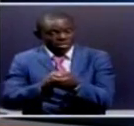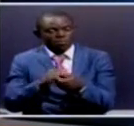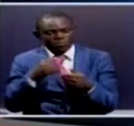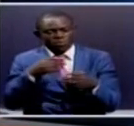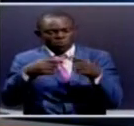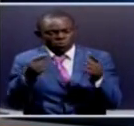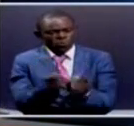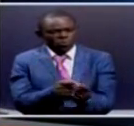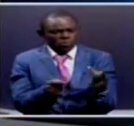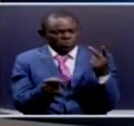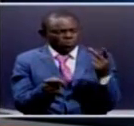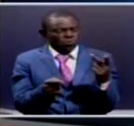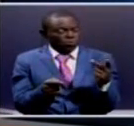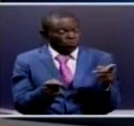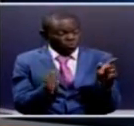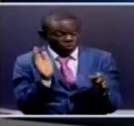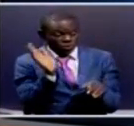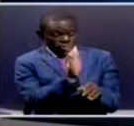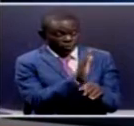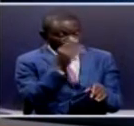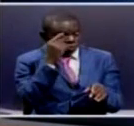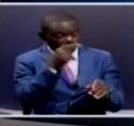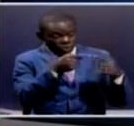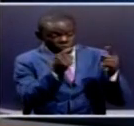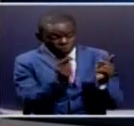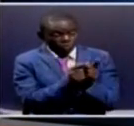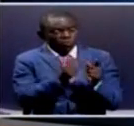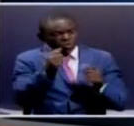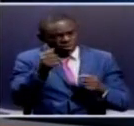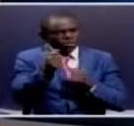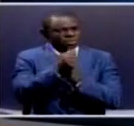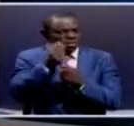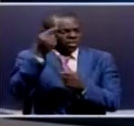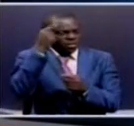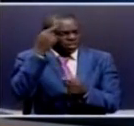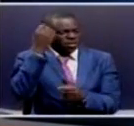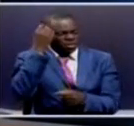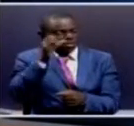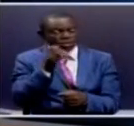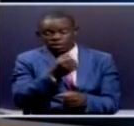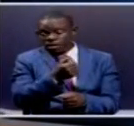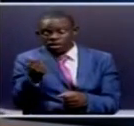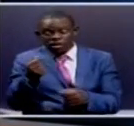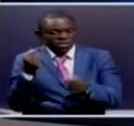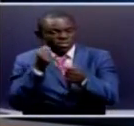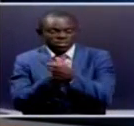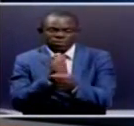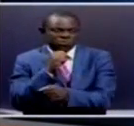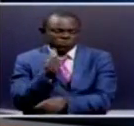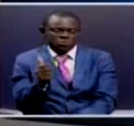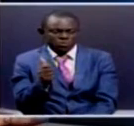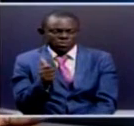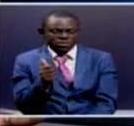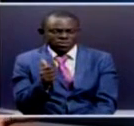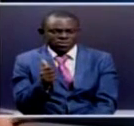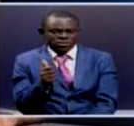route taken now. Yes. That government is trying to push down people's throats, constitutional review through the back door. This has and been of